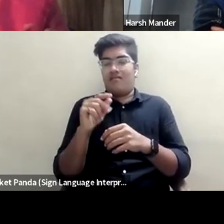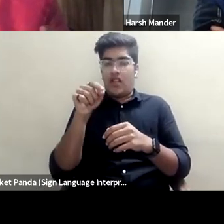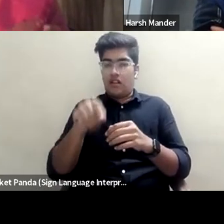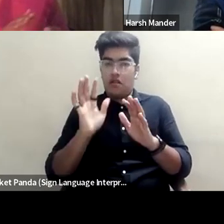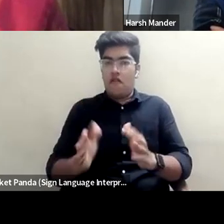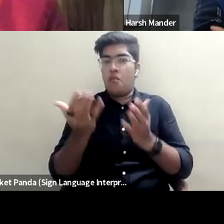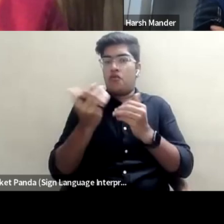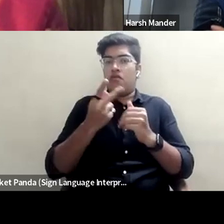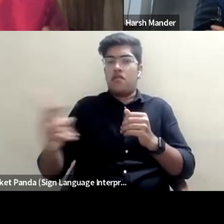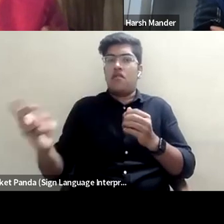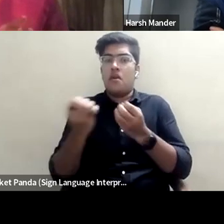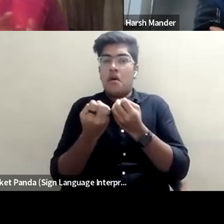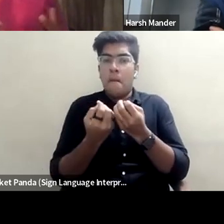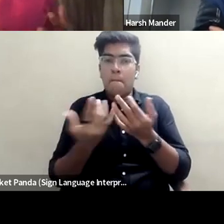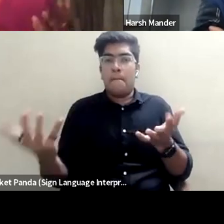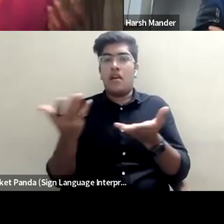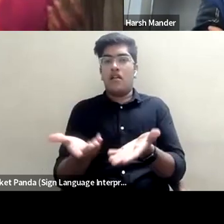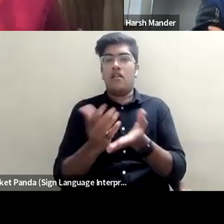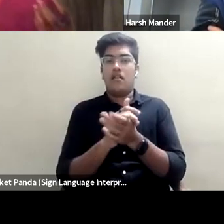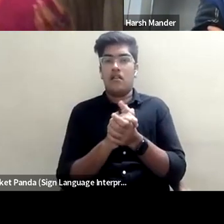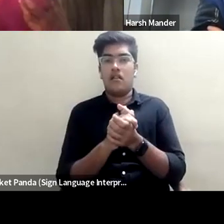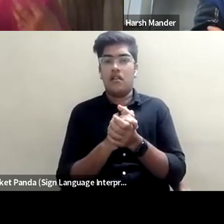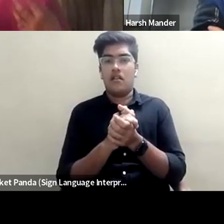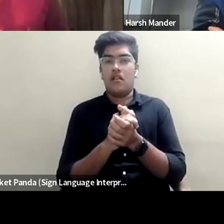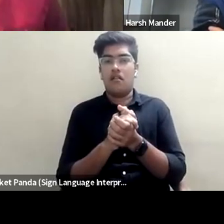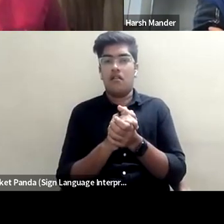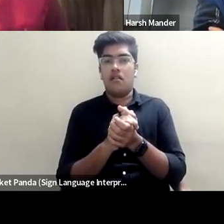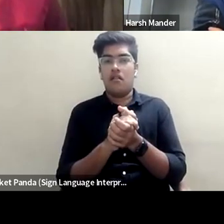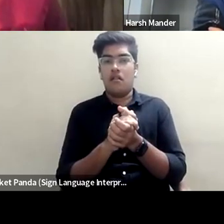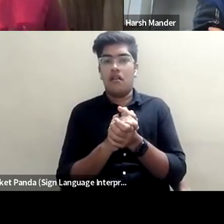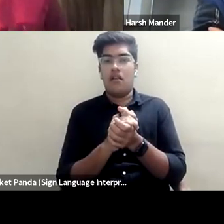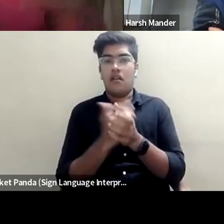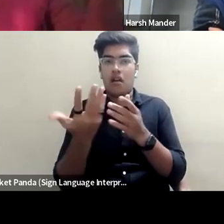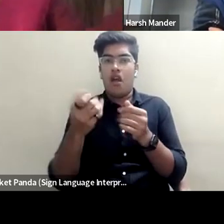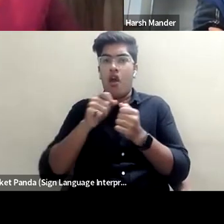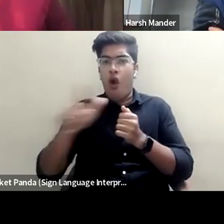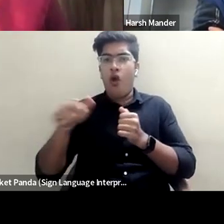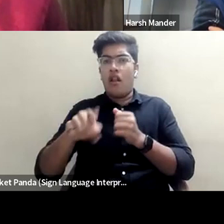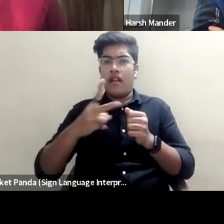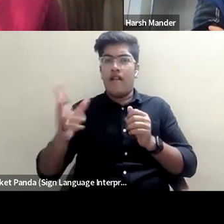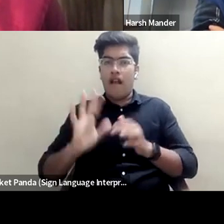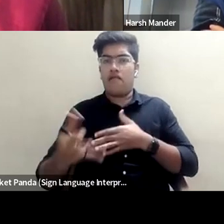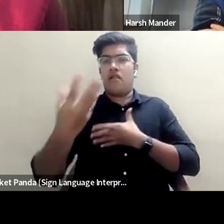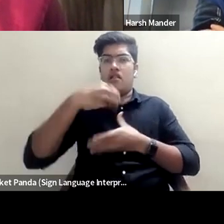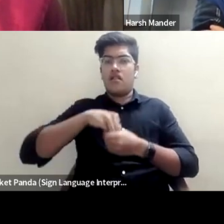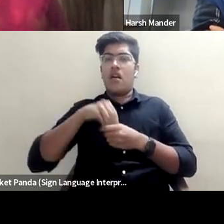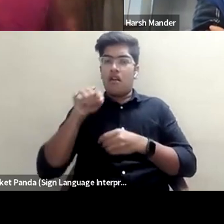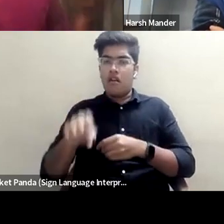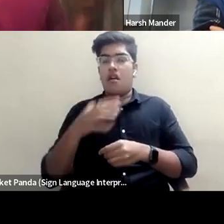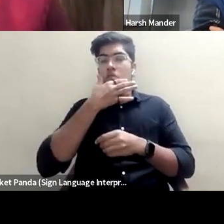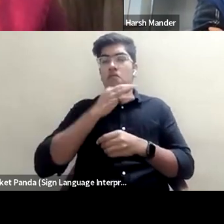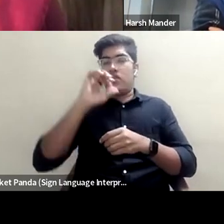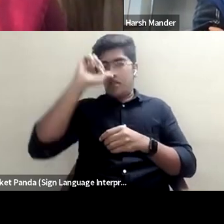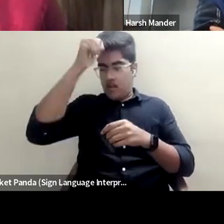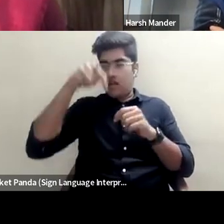Judaism, Zoroastrianism. I mean, everything is inside me. And that is the beauty. Yeah. That